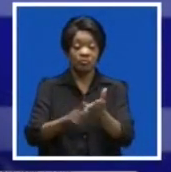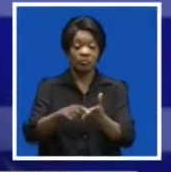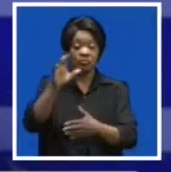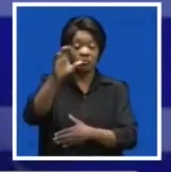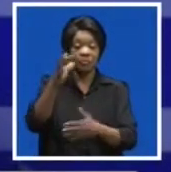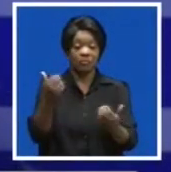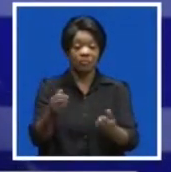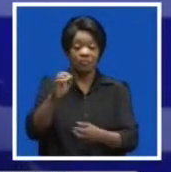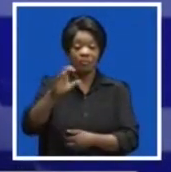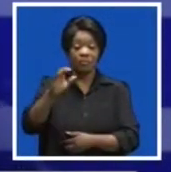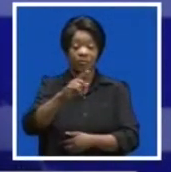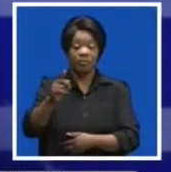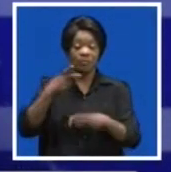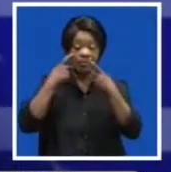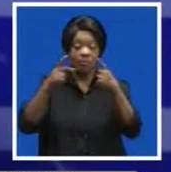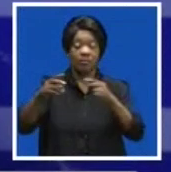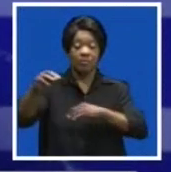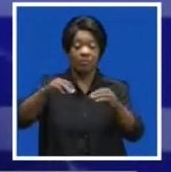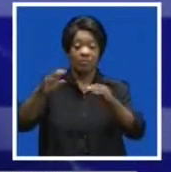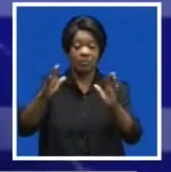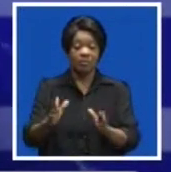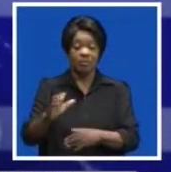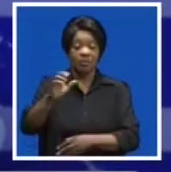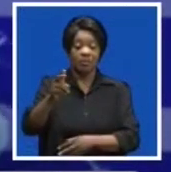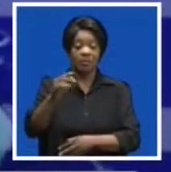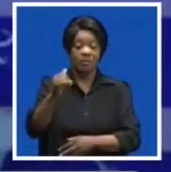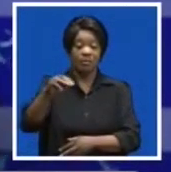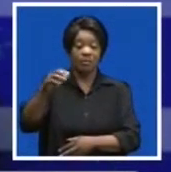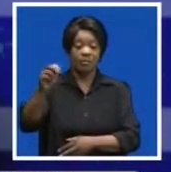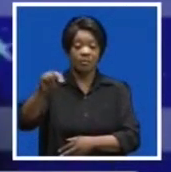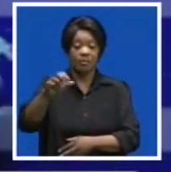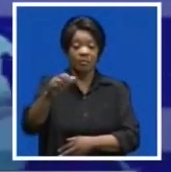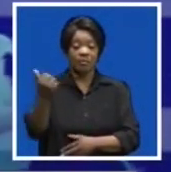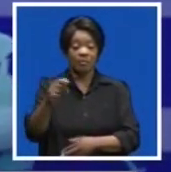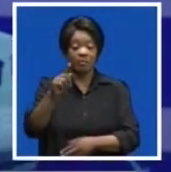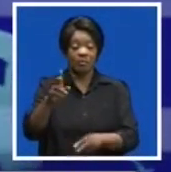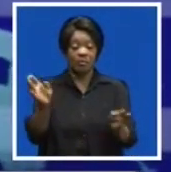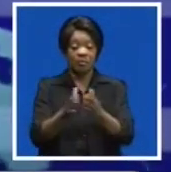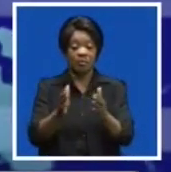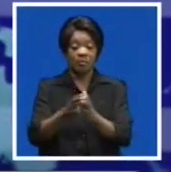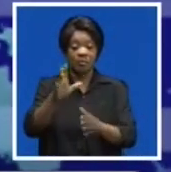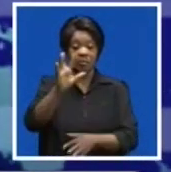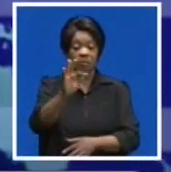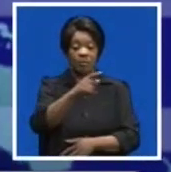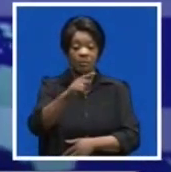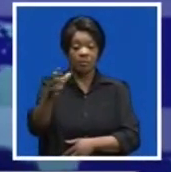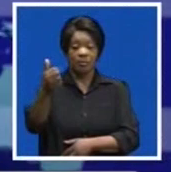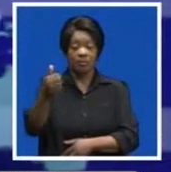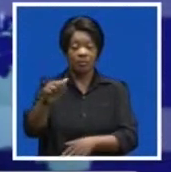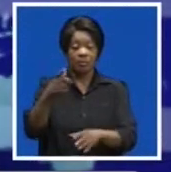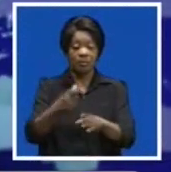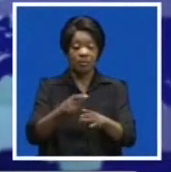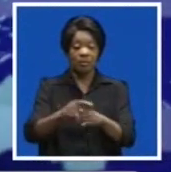province. ECZ Public Relations Manager Margaret Chimanse says the sittings will take place from the 9th to the 10th of